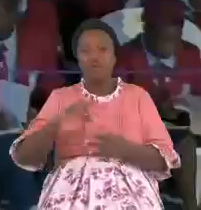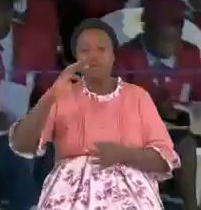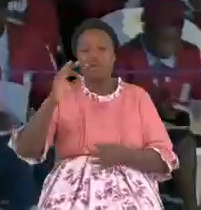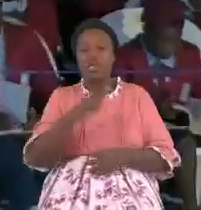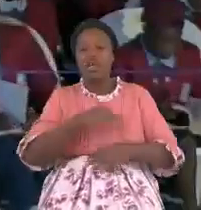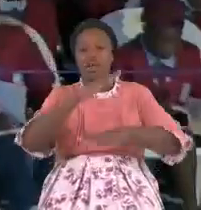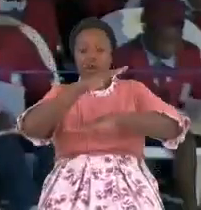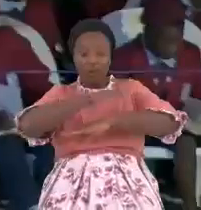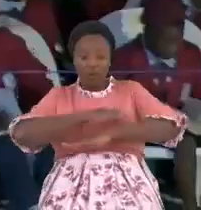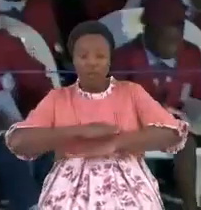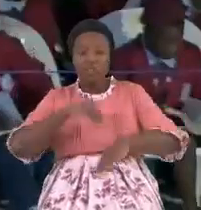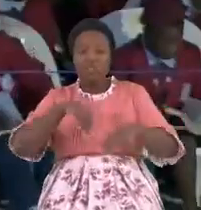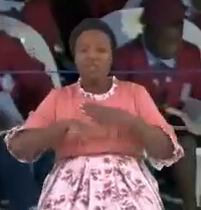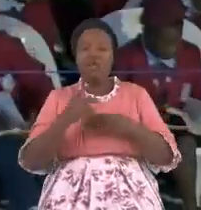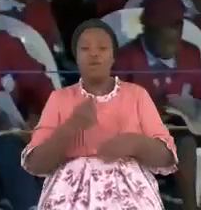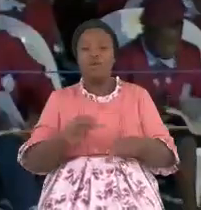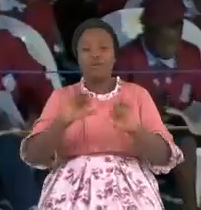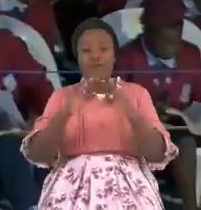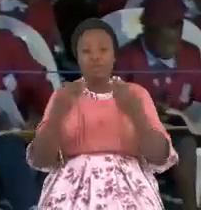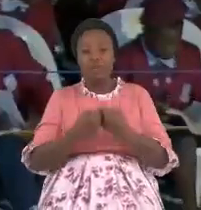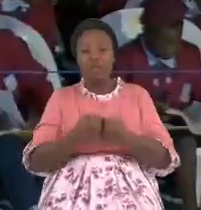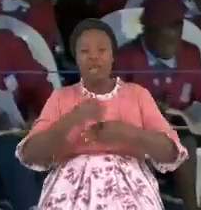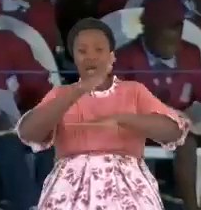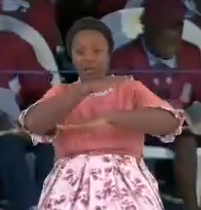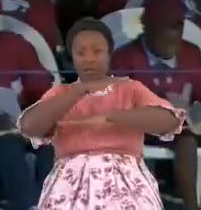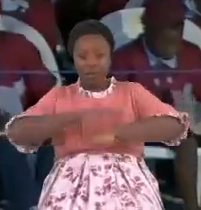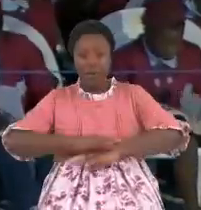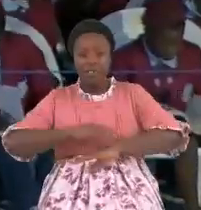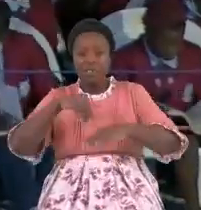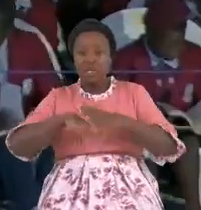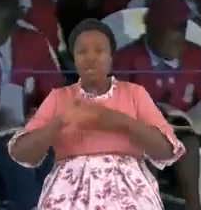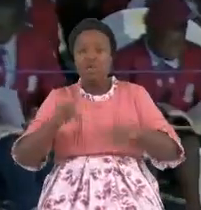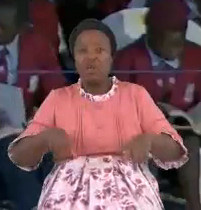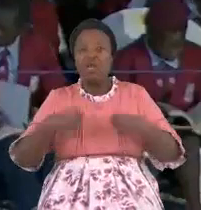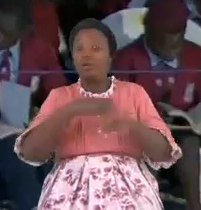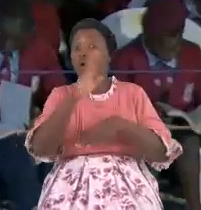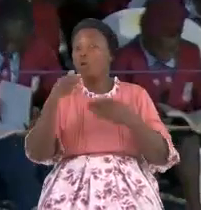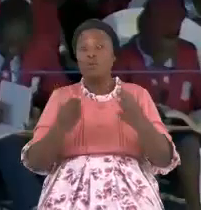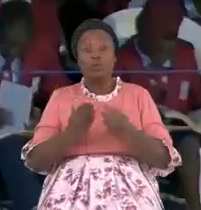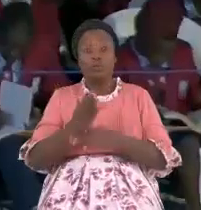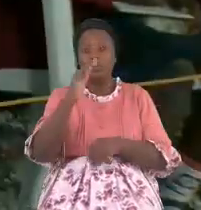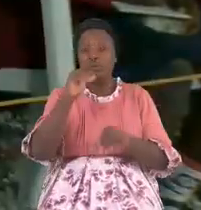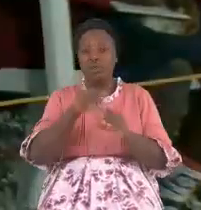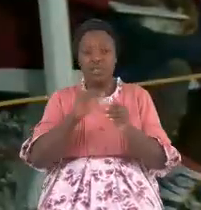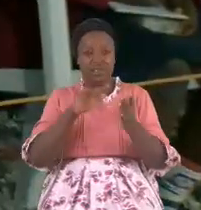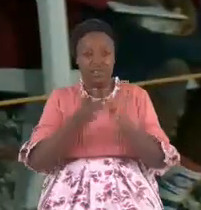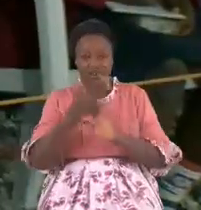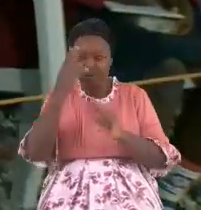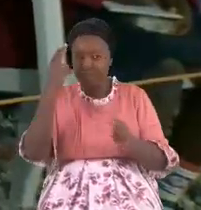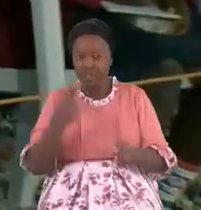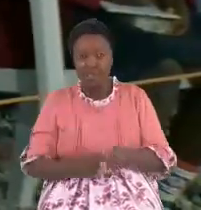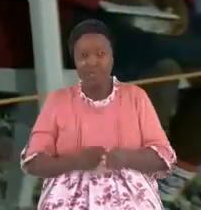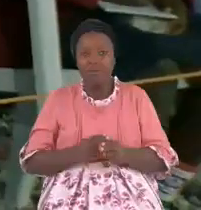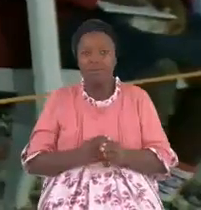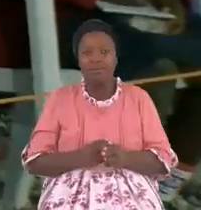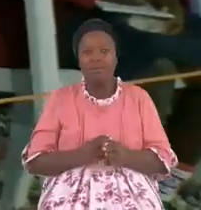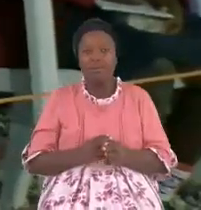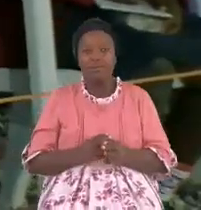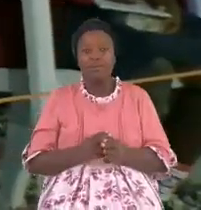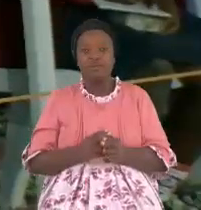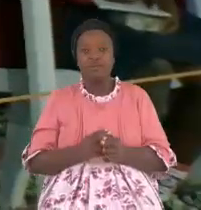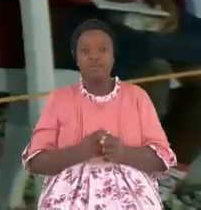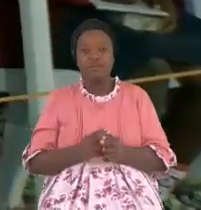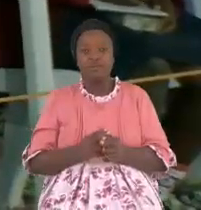family and rest your life all through in jesus name shall